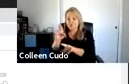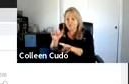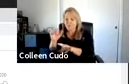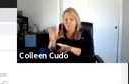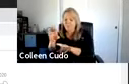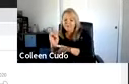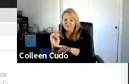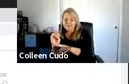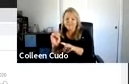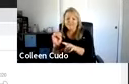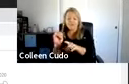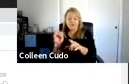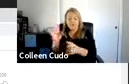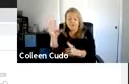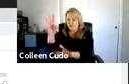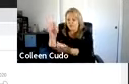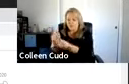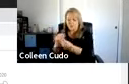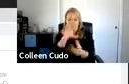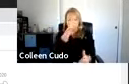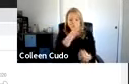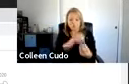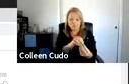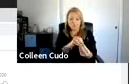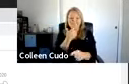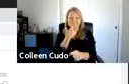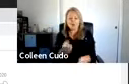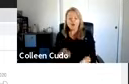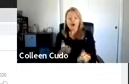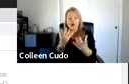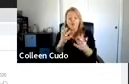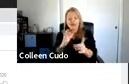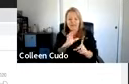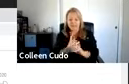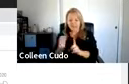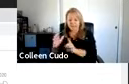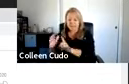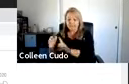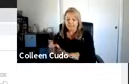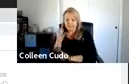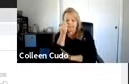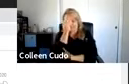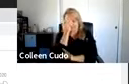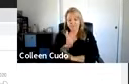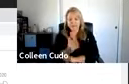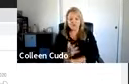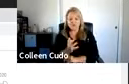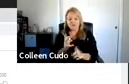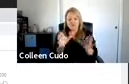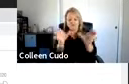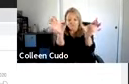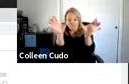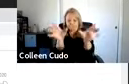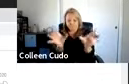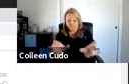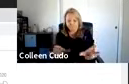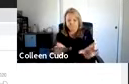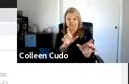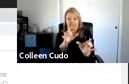there is a grand total, which will tell you the total number of cases and information going into those